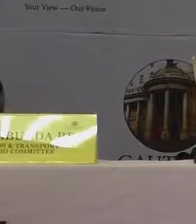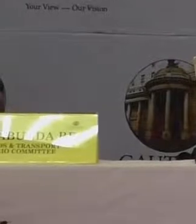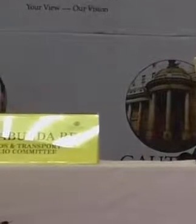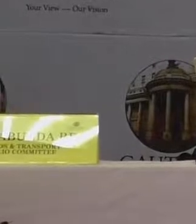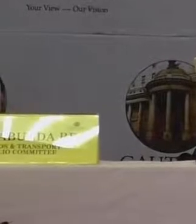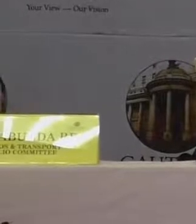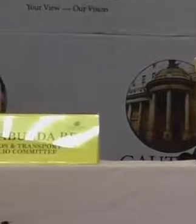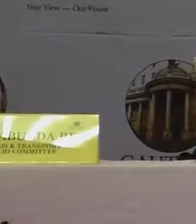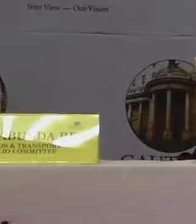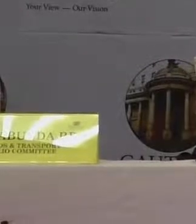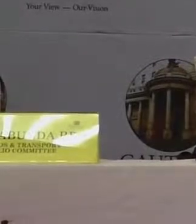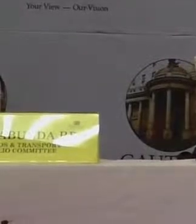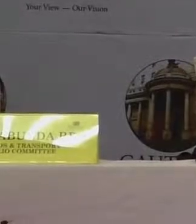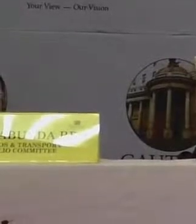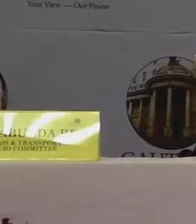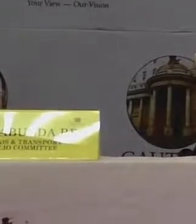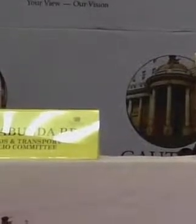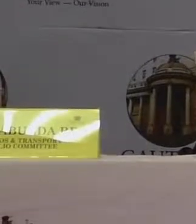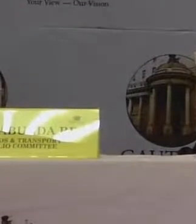think